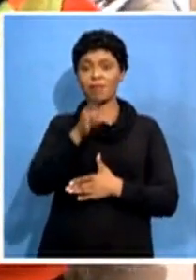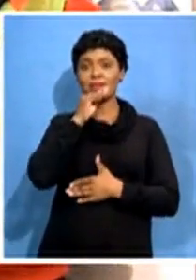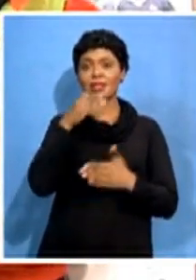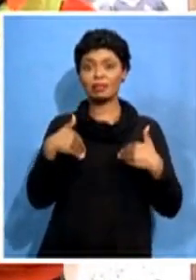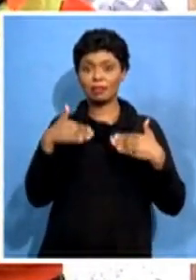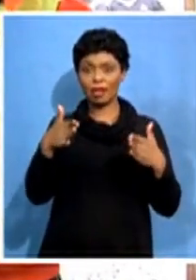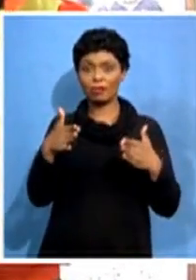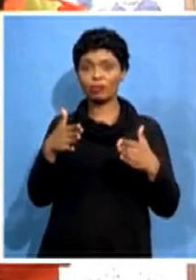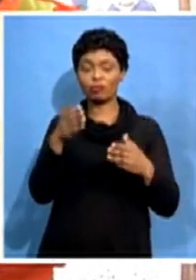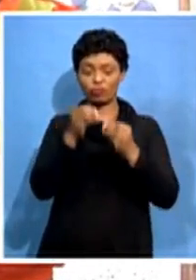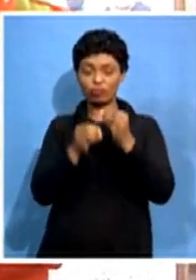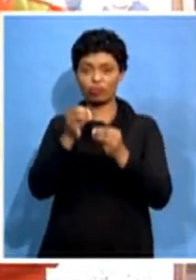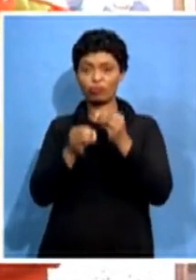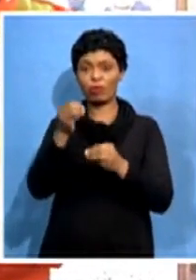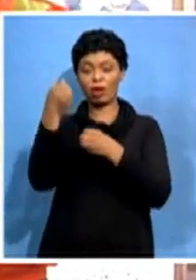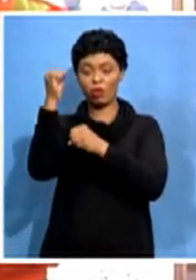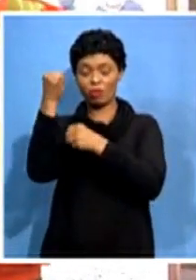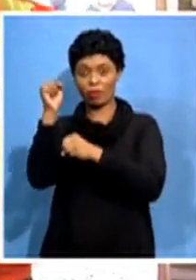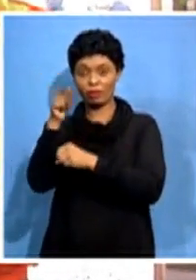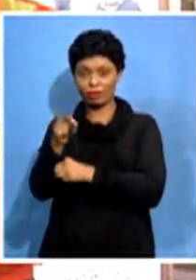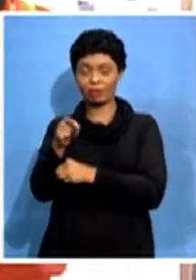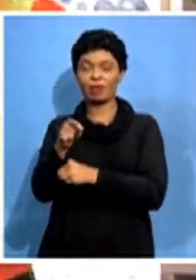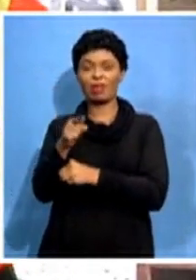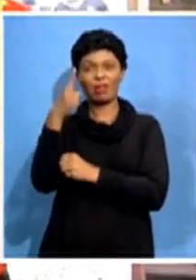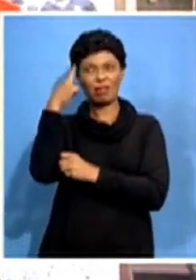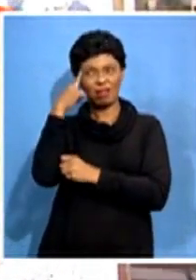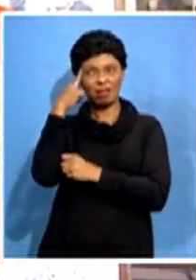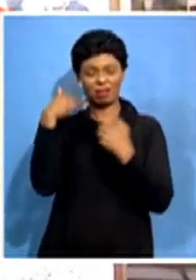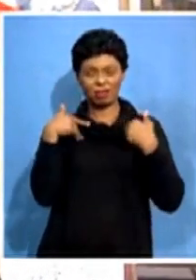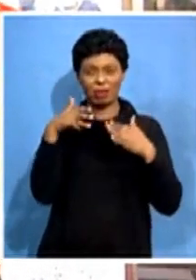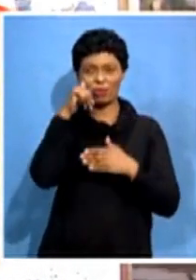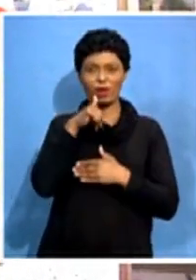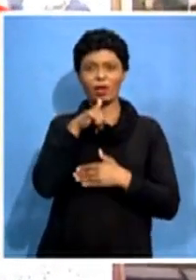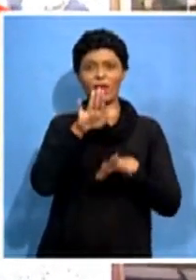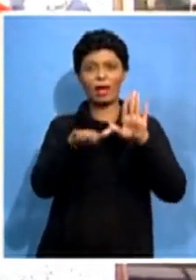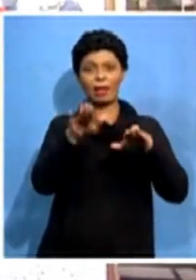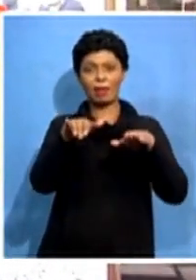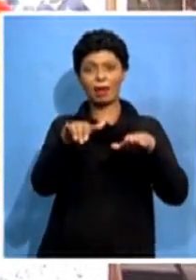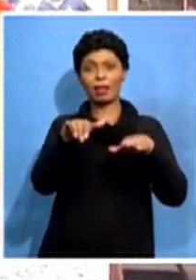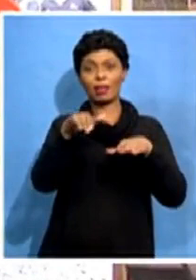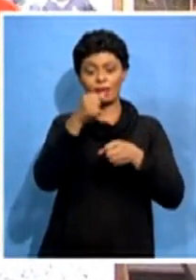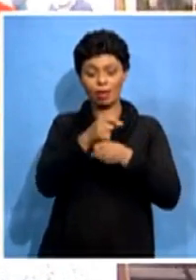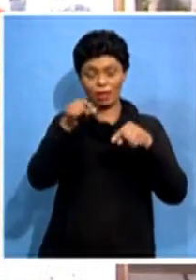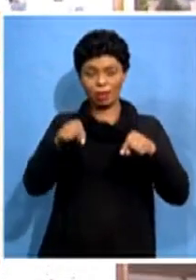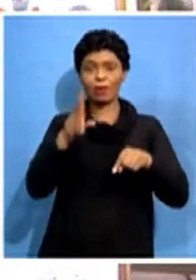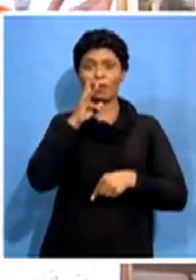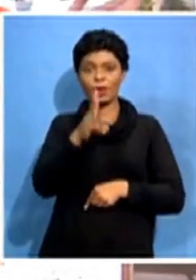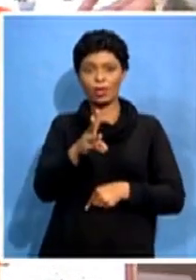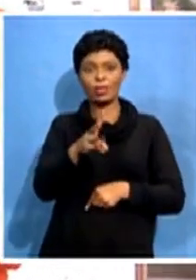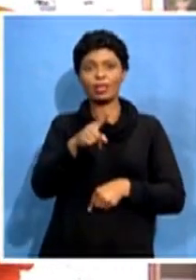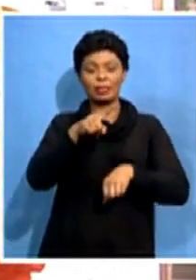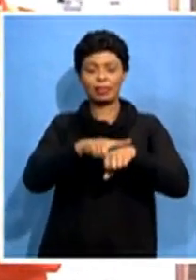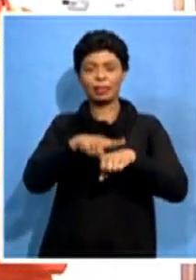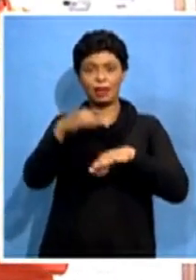be April of this year, so it's an extremely tight timeline. April of this year? Yeah, and we're looking